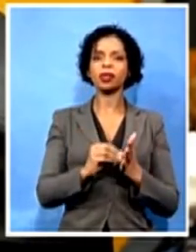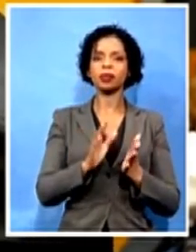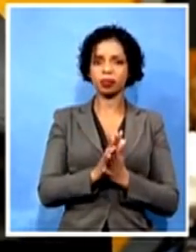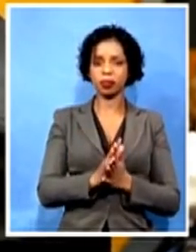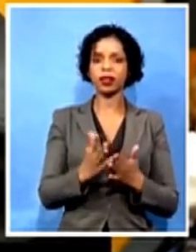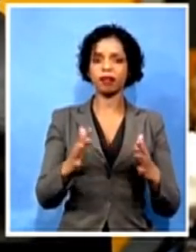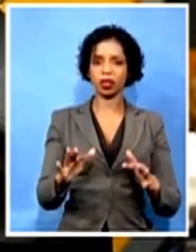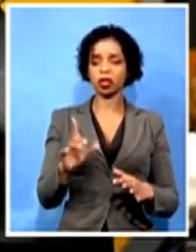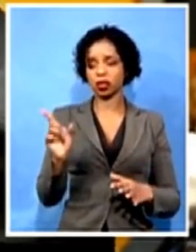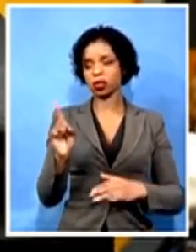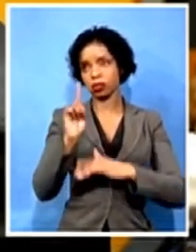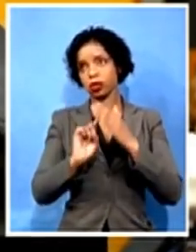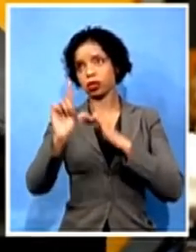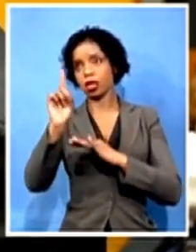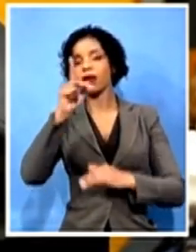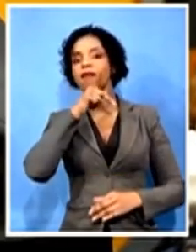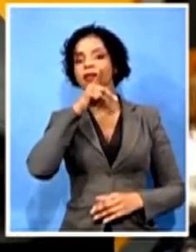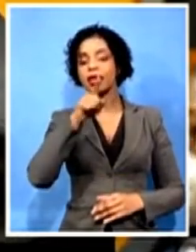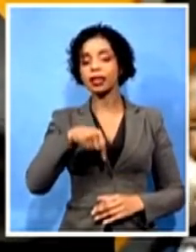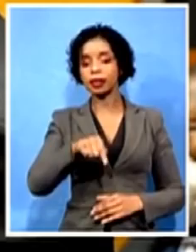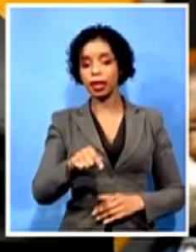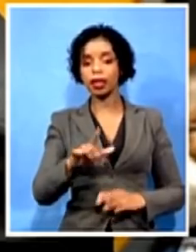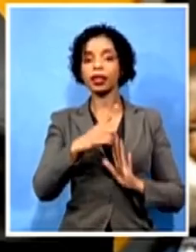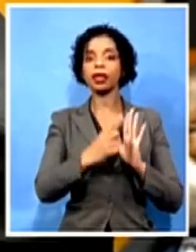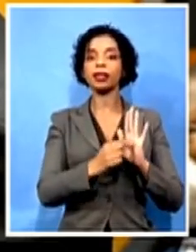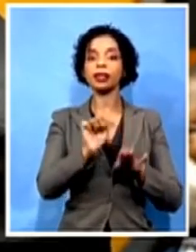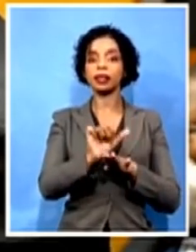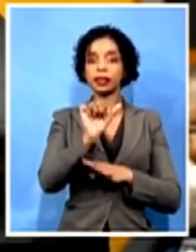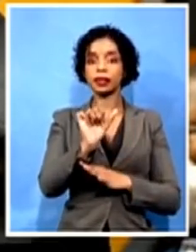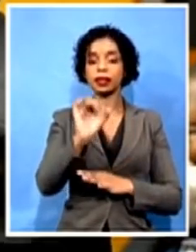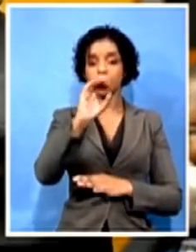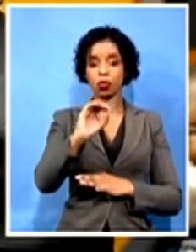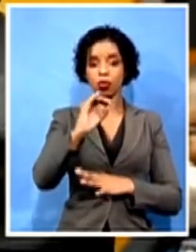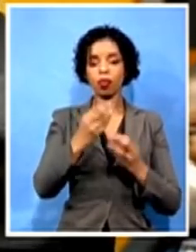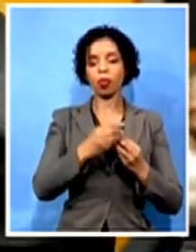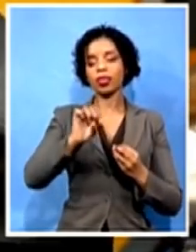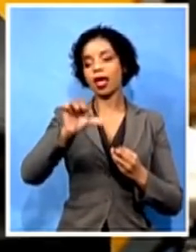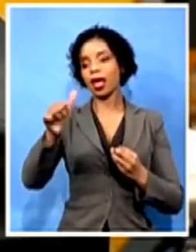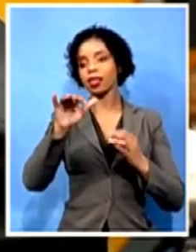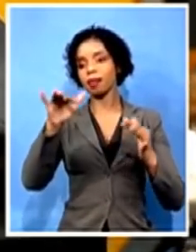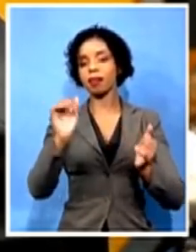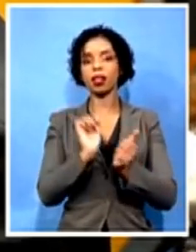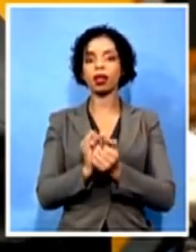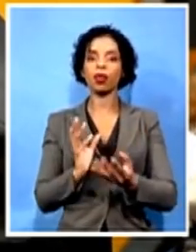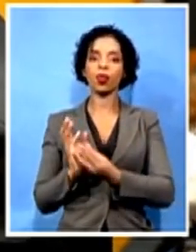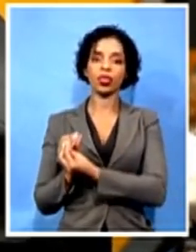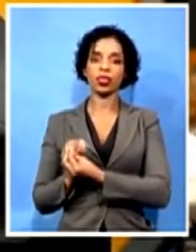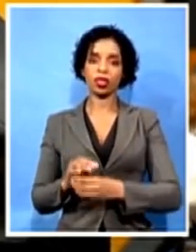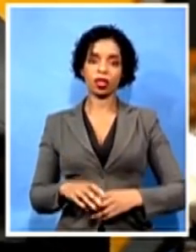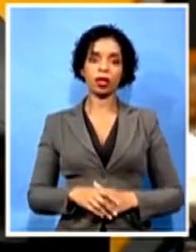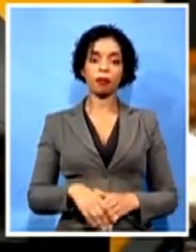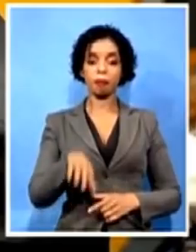16th of October, together with the other co-accused. The arrest and factual background. My date of arrest is the 14th of